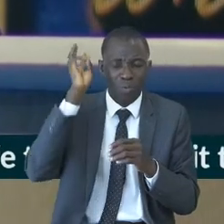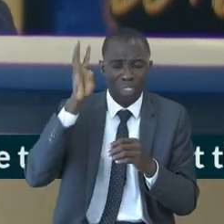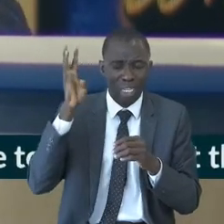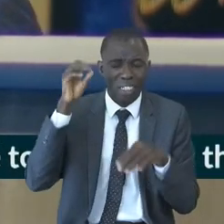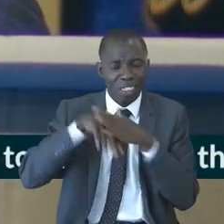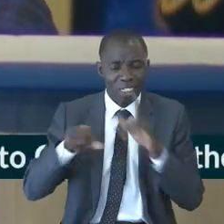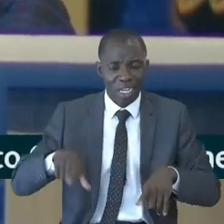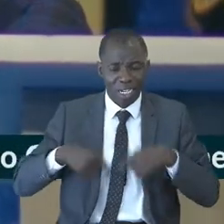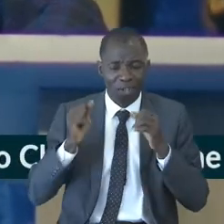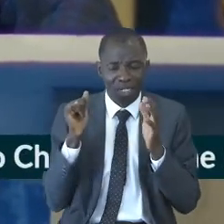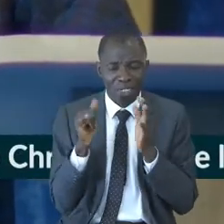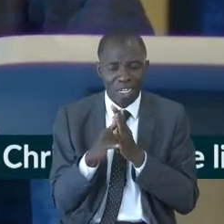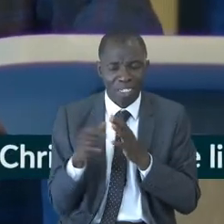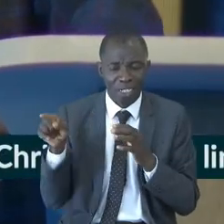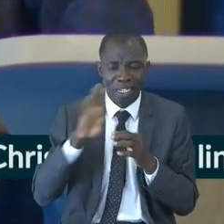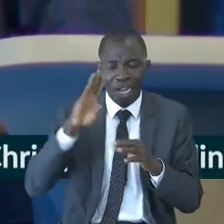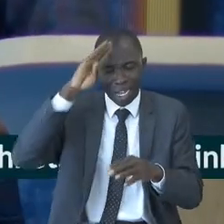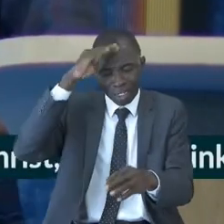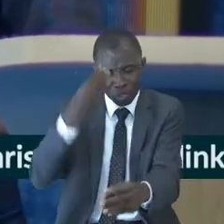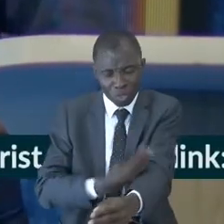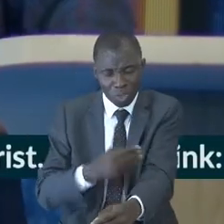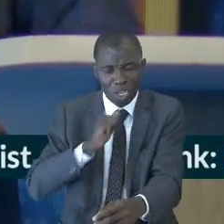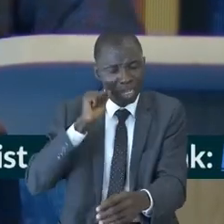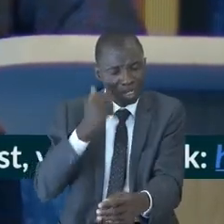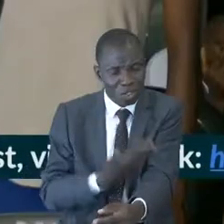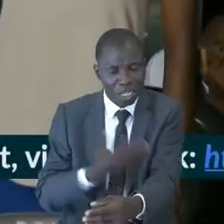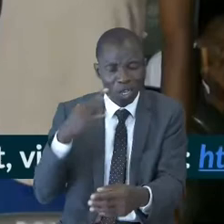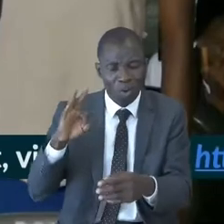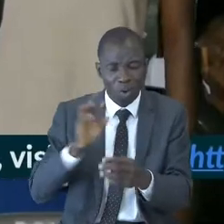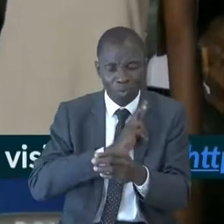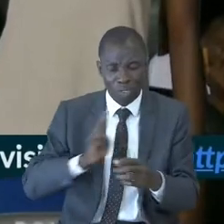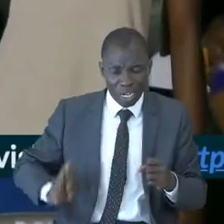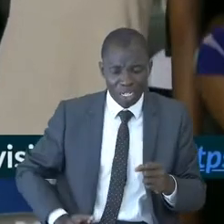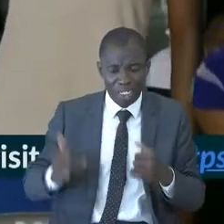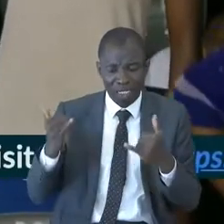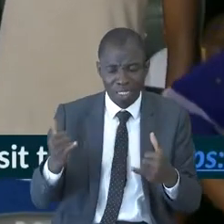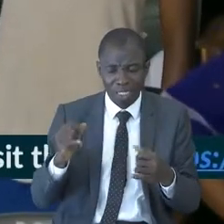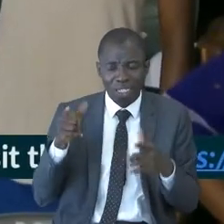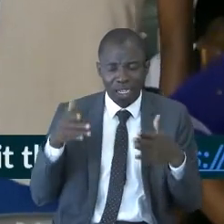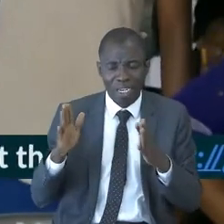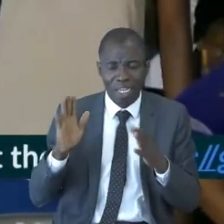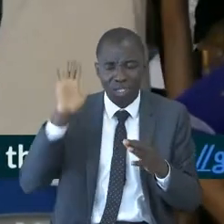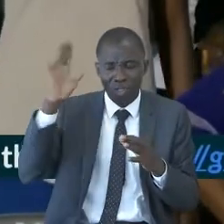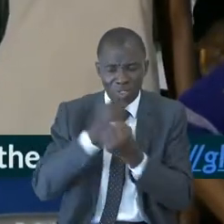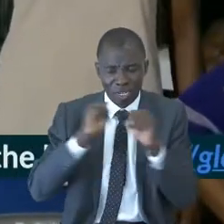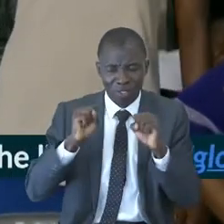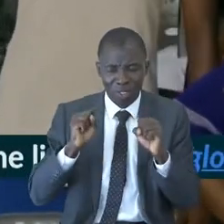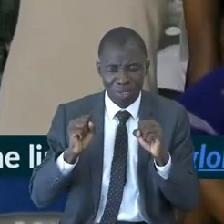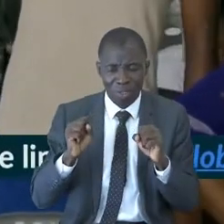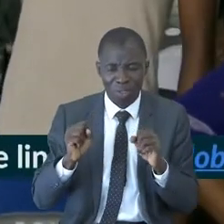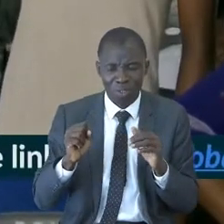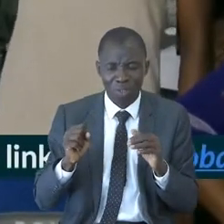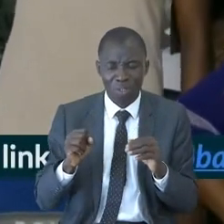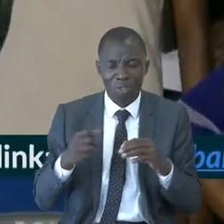become sons and daughters of royalty. Let your salvation make